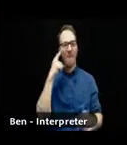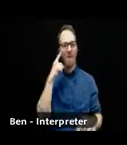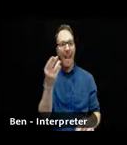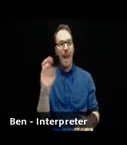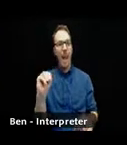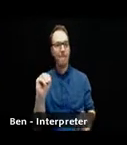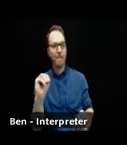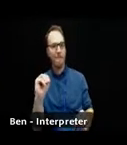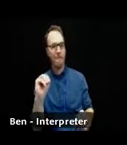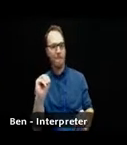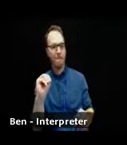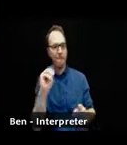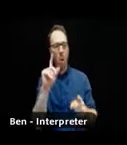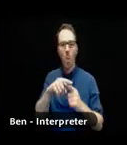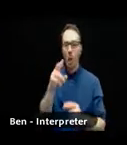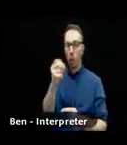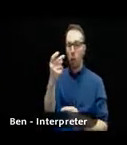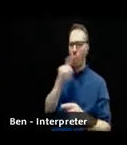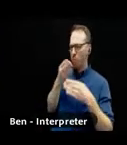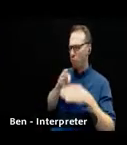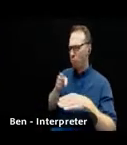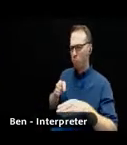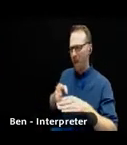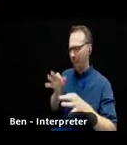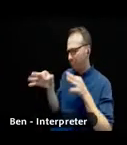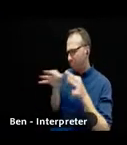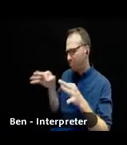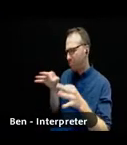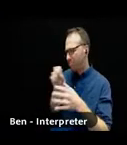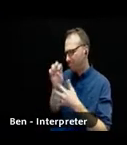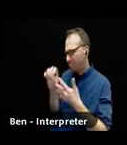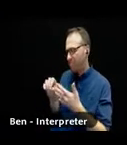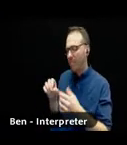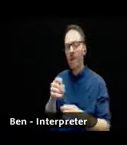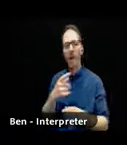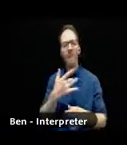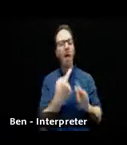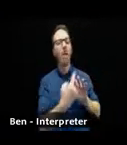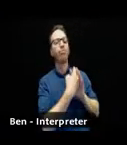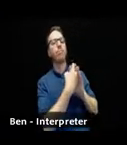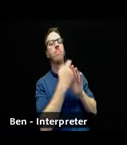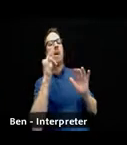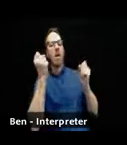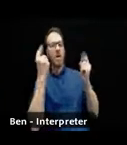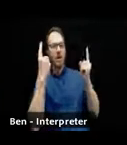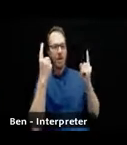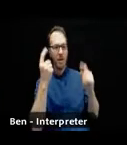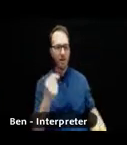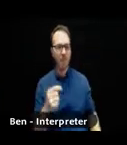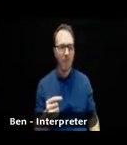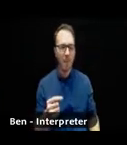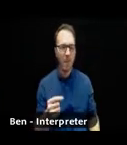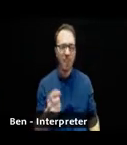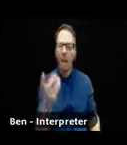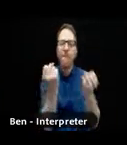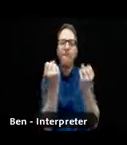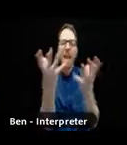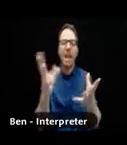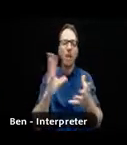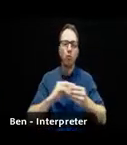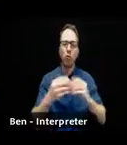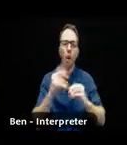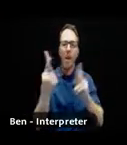when she was really breaking it down. So, you know, I think there are countless stories that people could